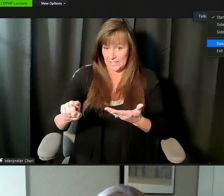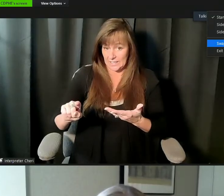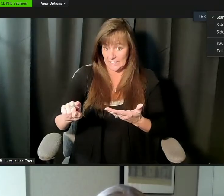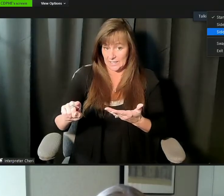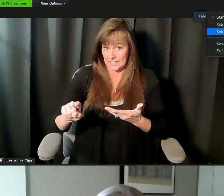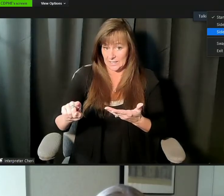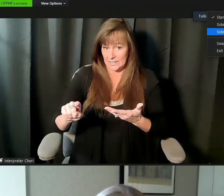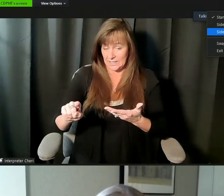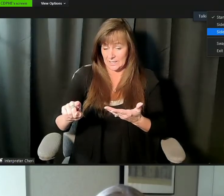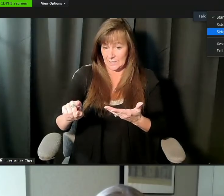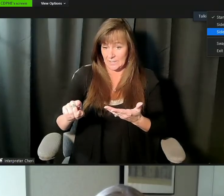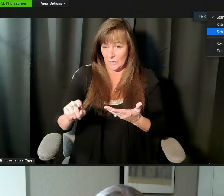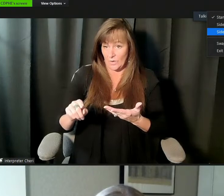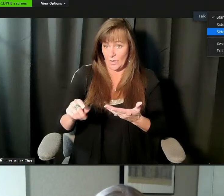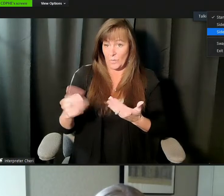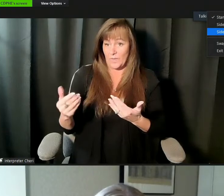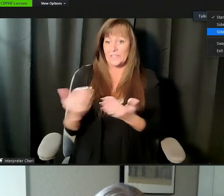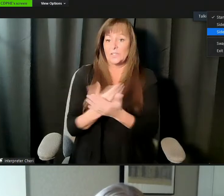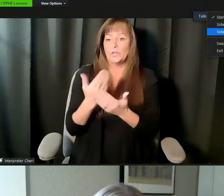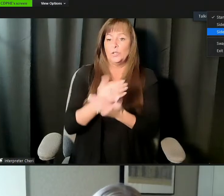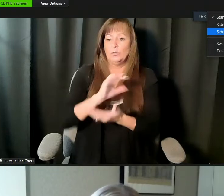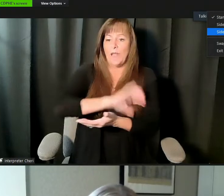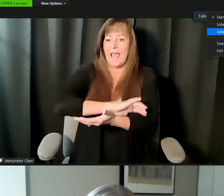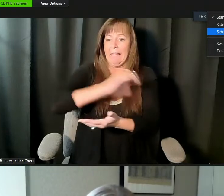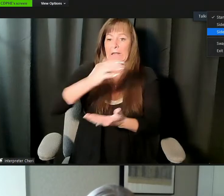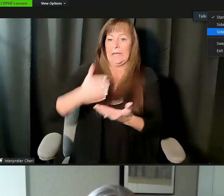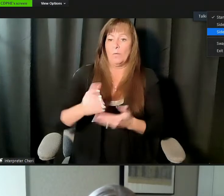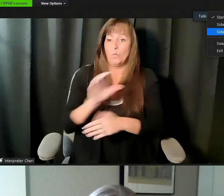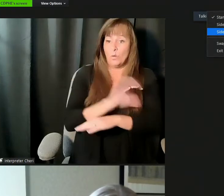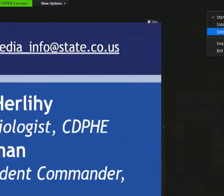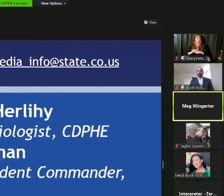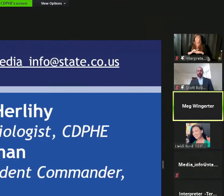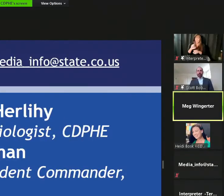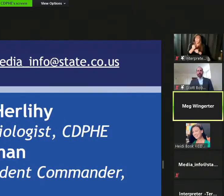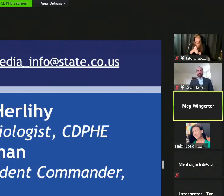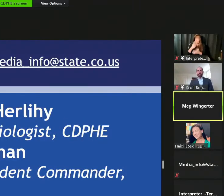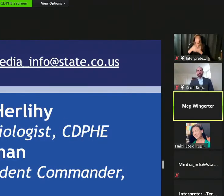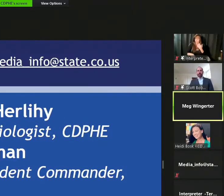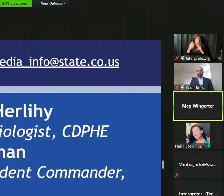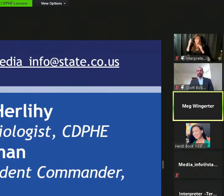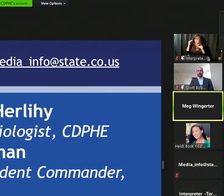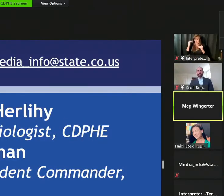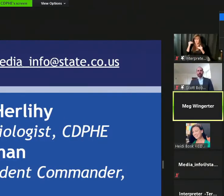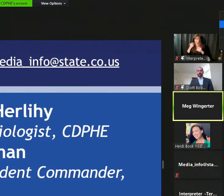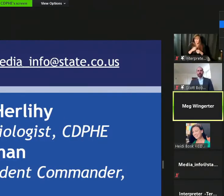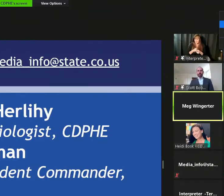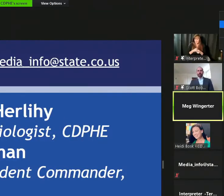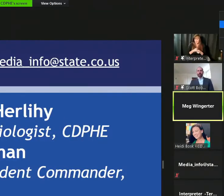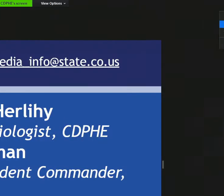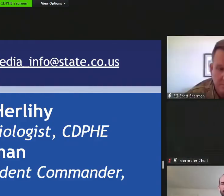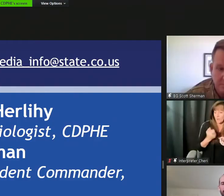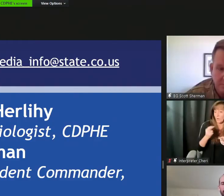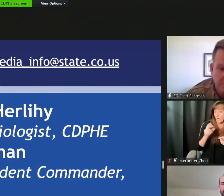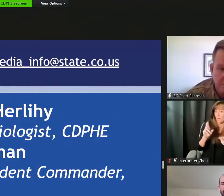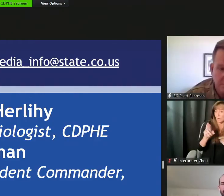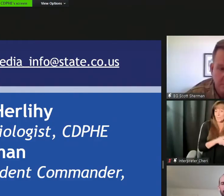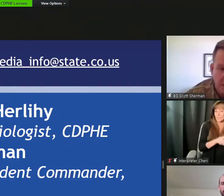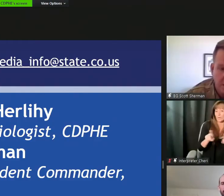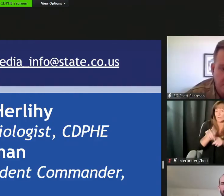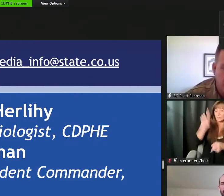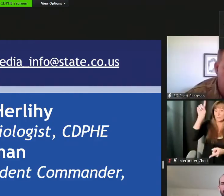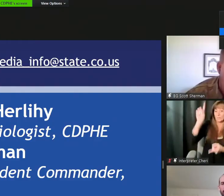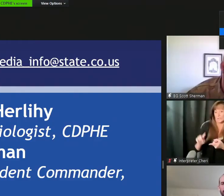with this coming allocation, is Colorado going to be getting what was expected, or was there also a